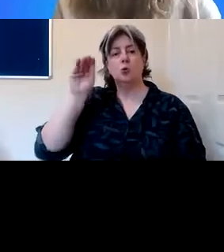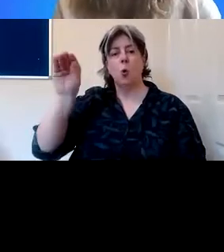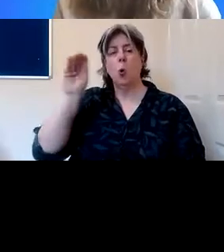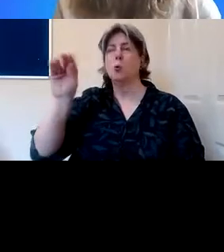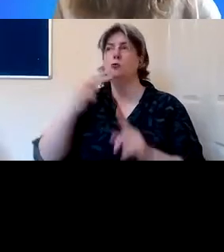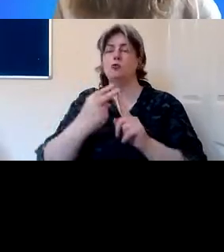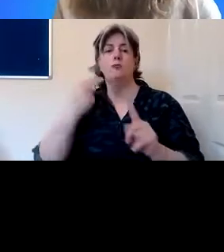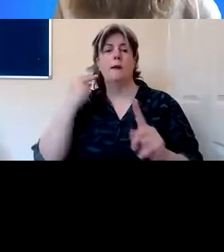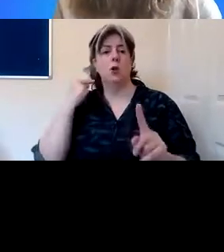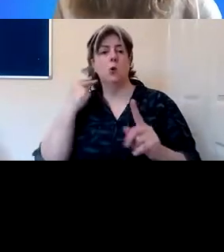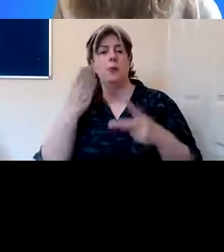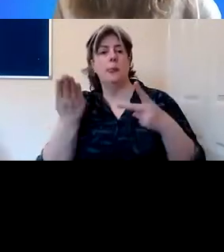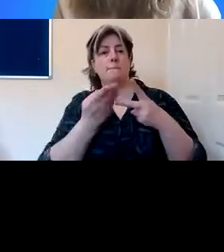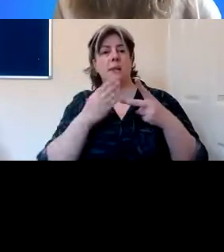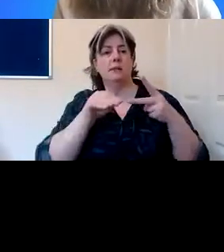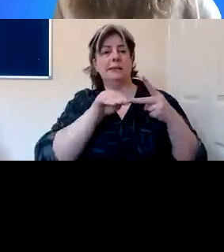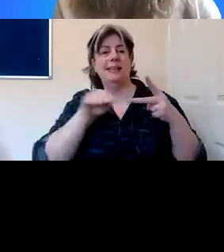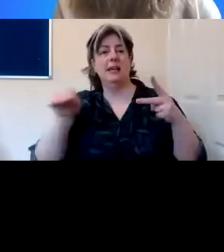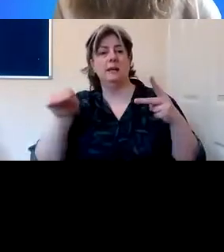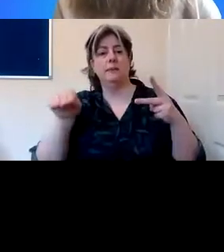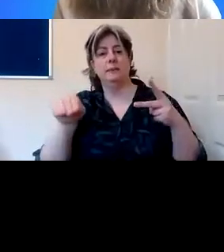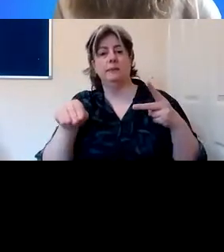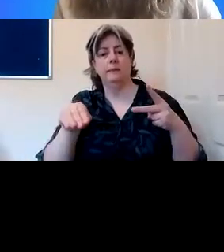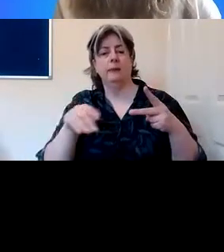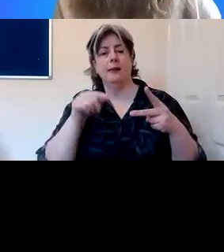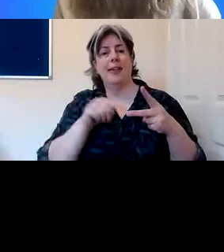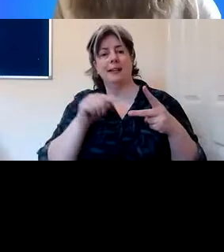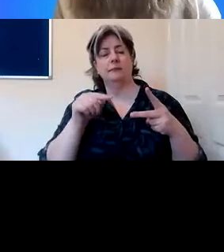So we know that the middle tier operates